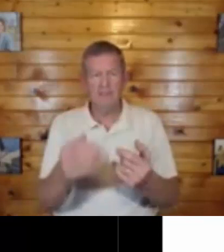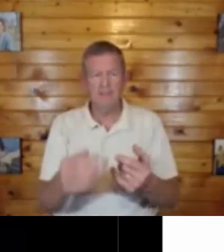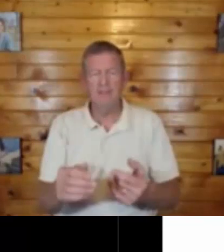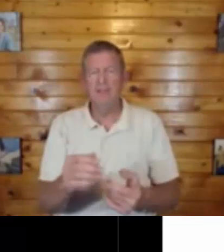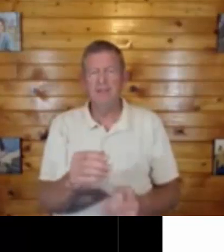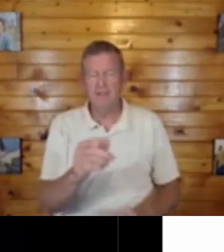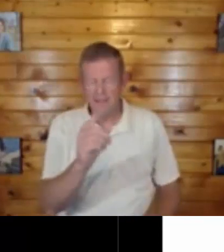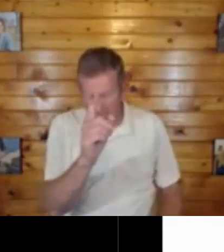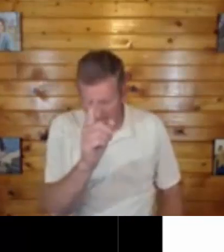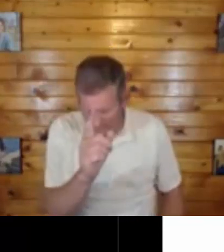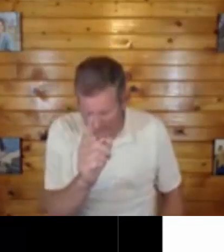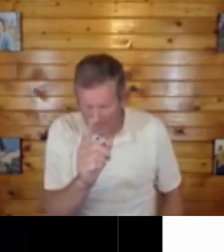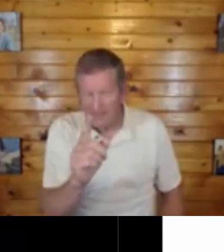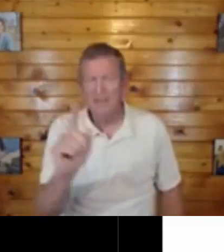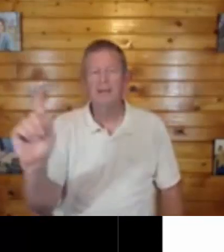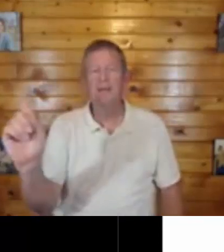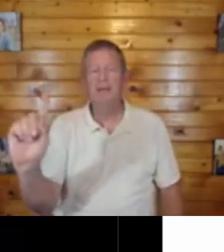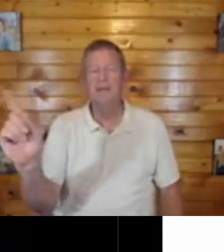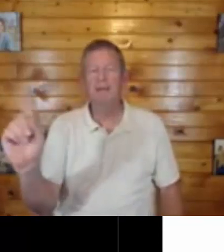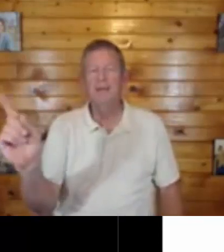dites.